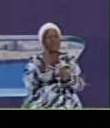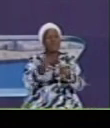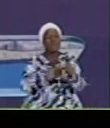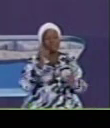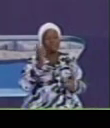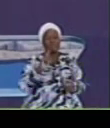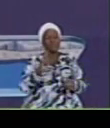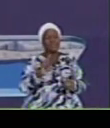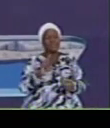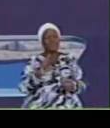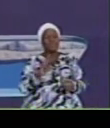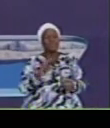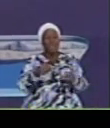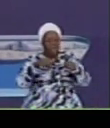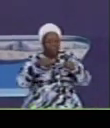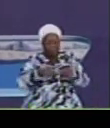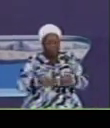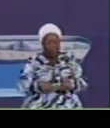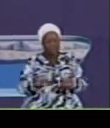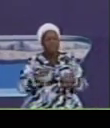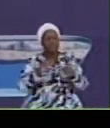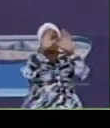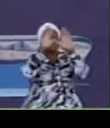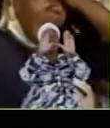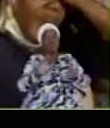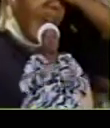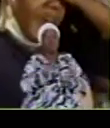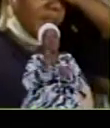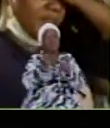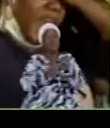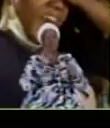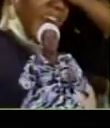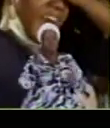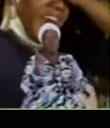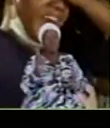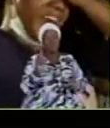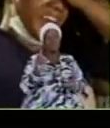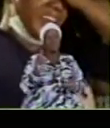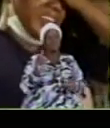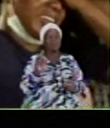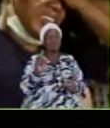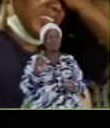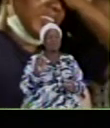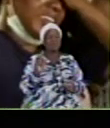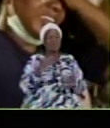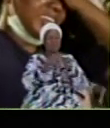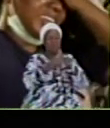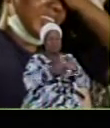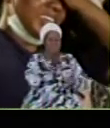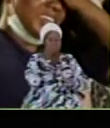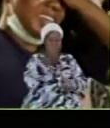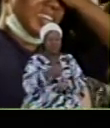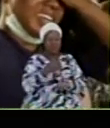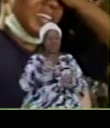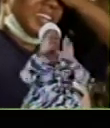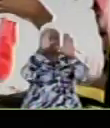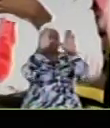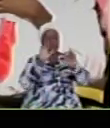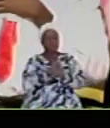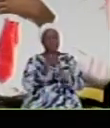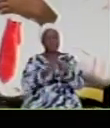Amen. Abounding miracle everywhere. Amen. Confirmation of